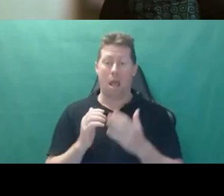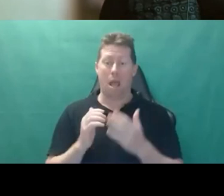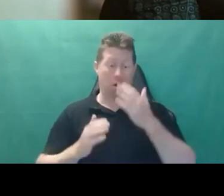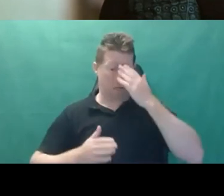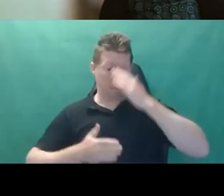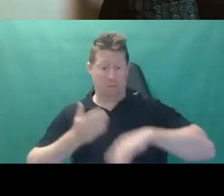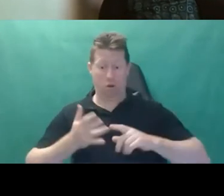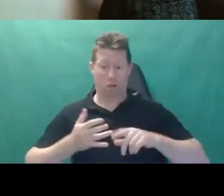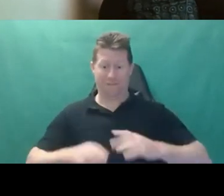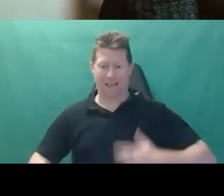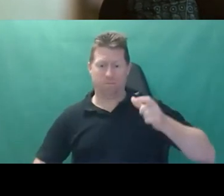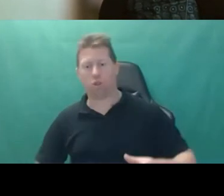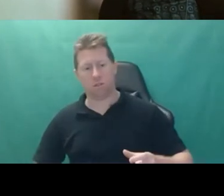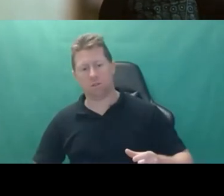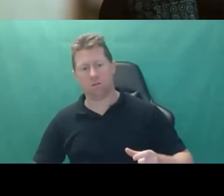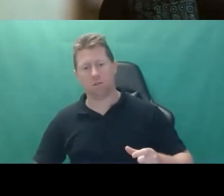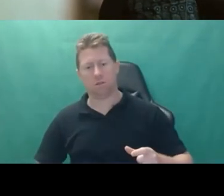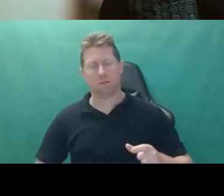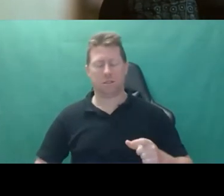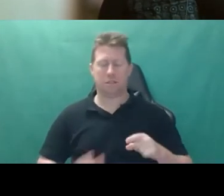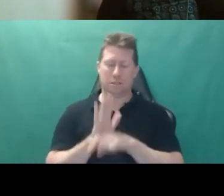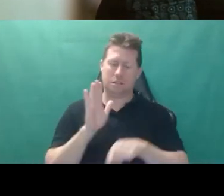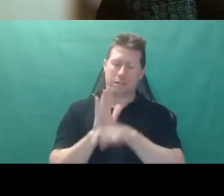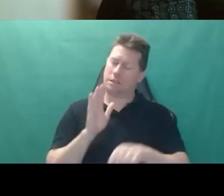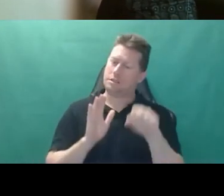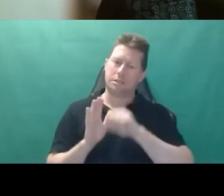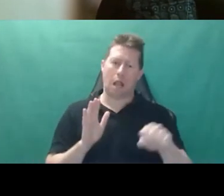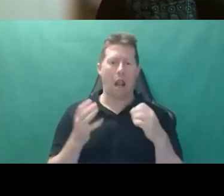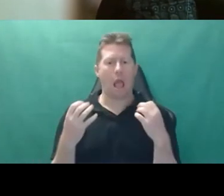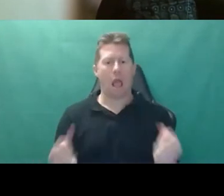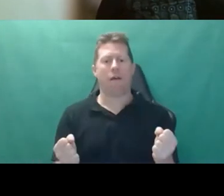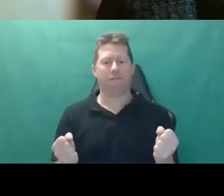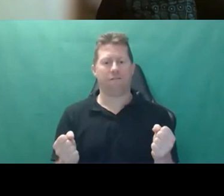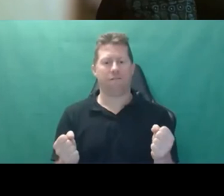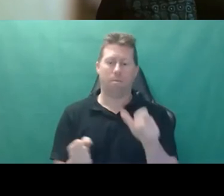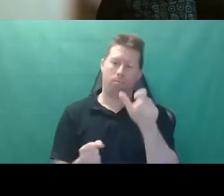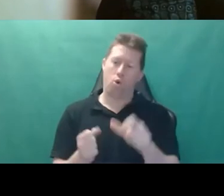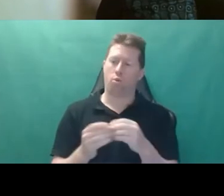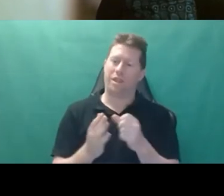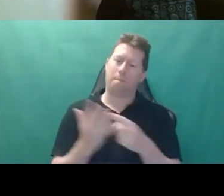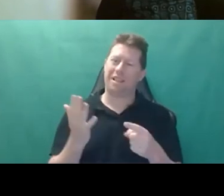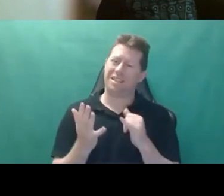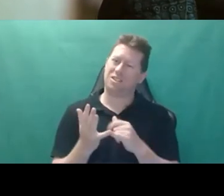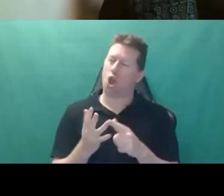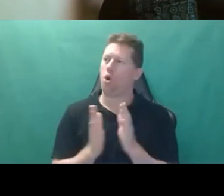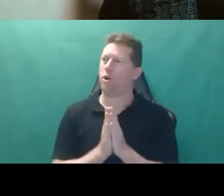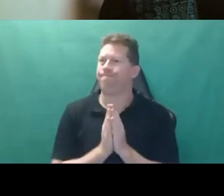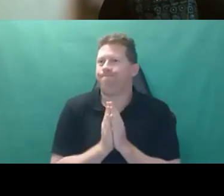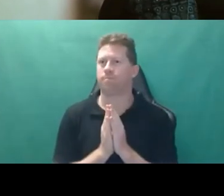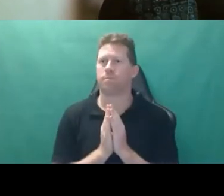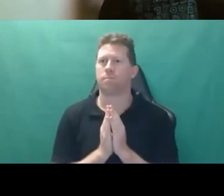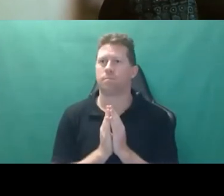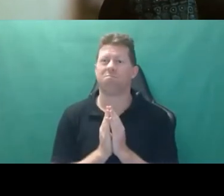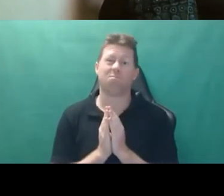of the lived body and, and the sort of the deficits that are there in the lived body and the experience of disability sometimes. Um, so this